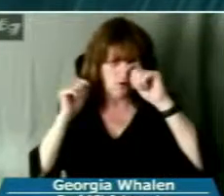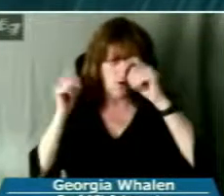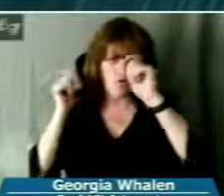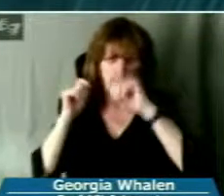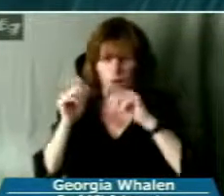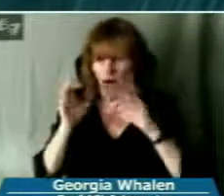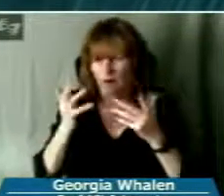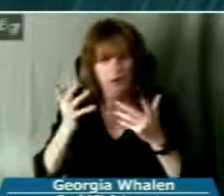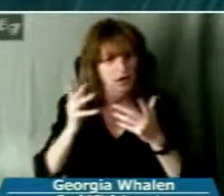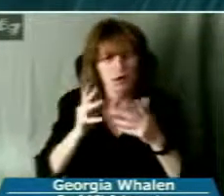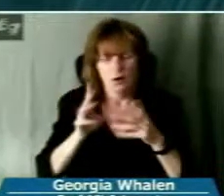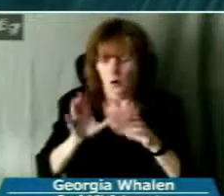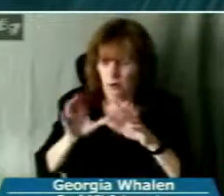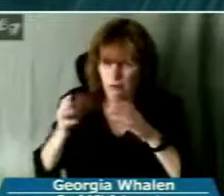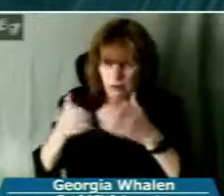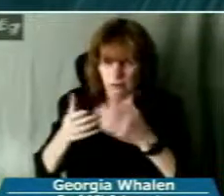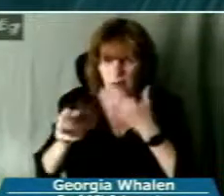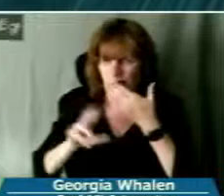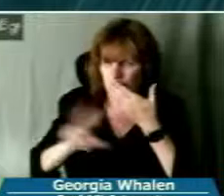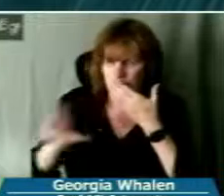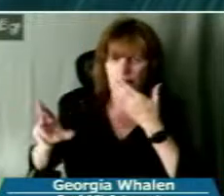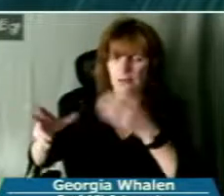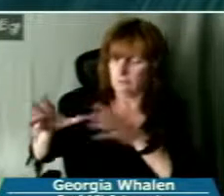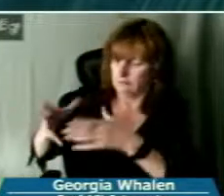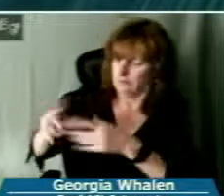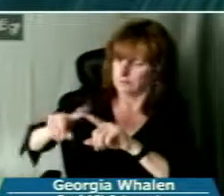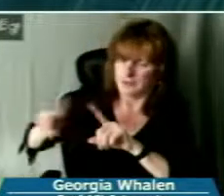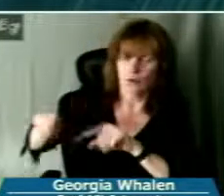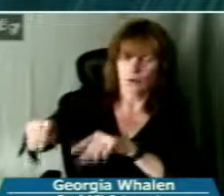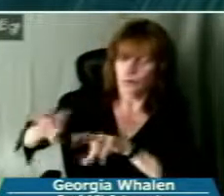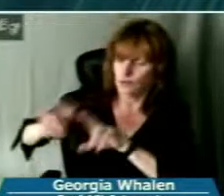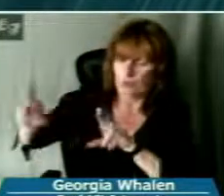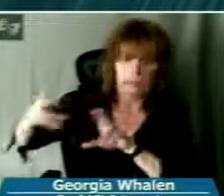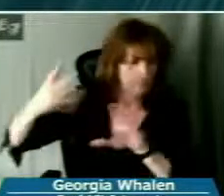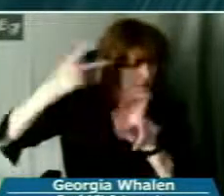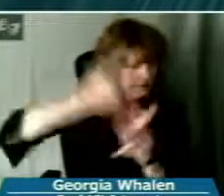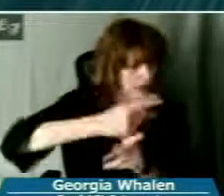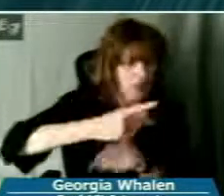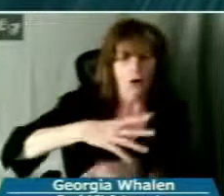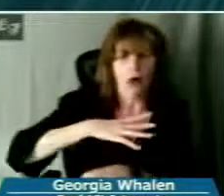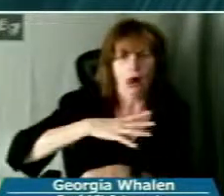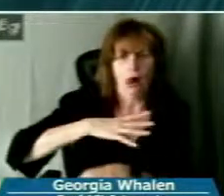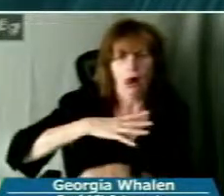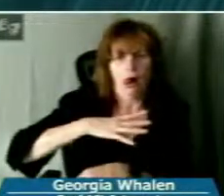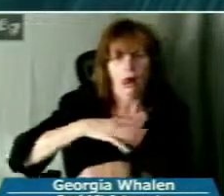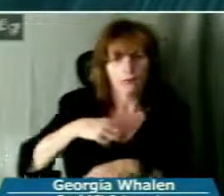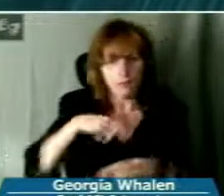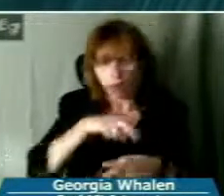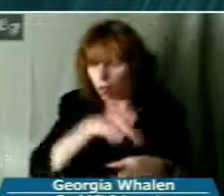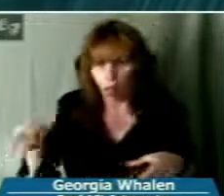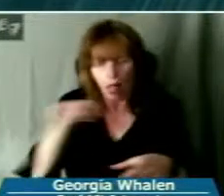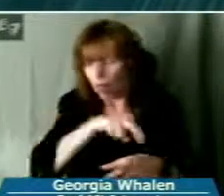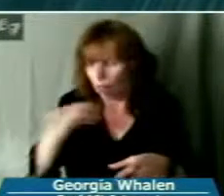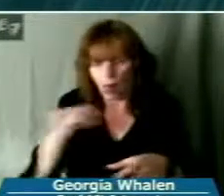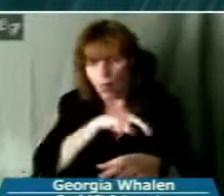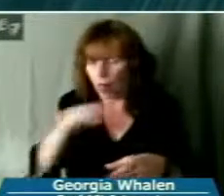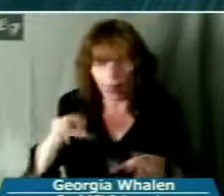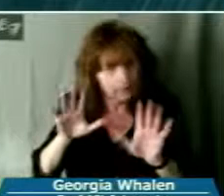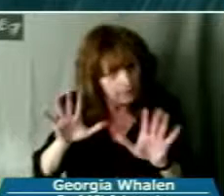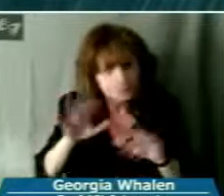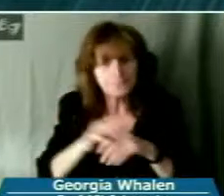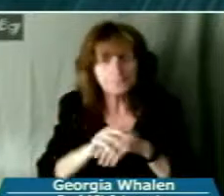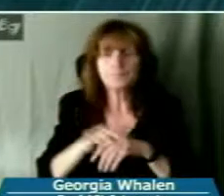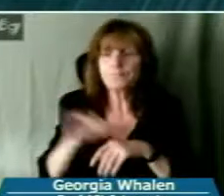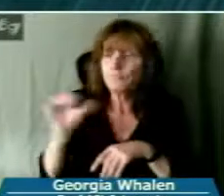for any period of time looking ahead. And I think also an acknowledgement of the limitations of hospitals to address